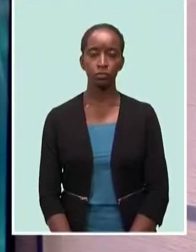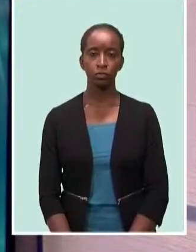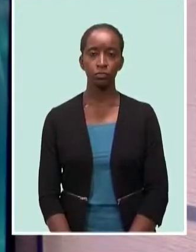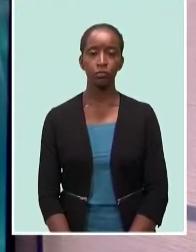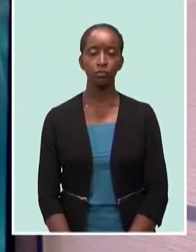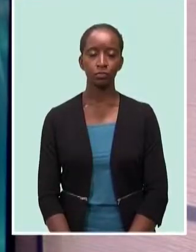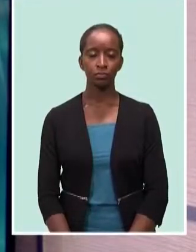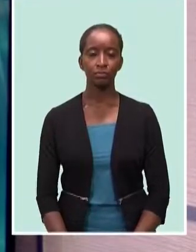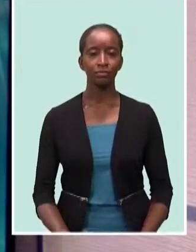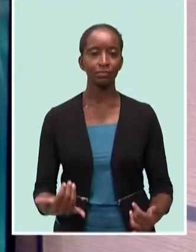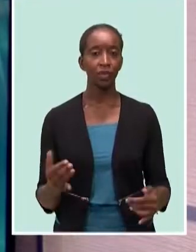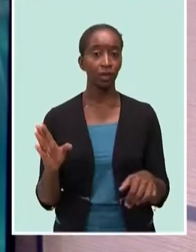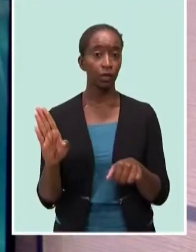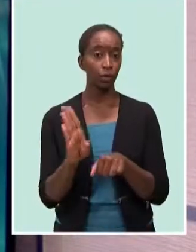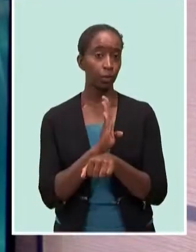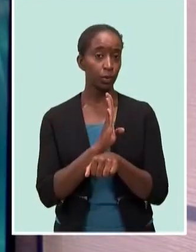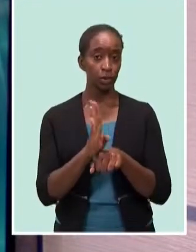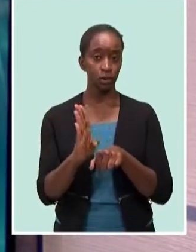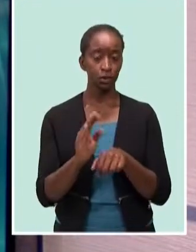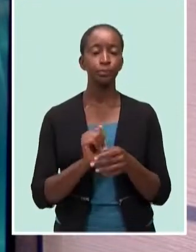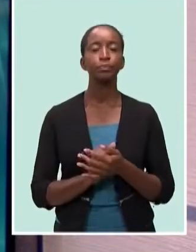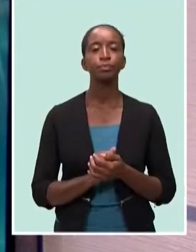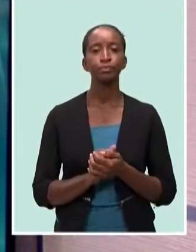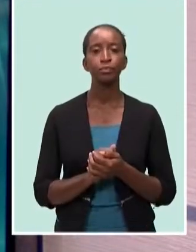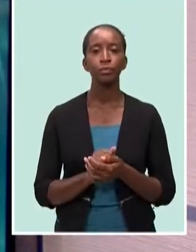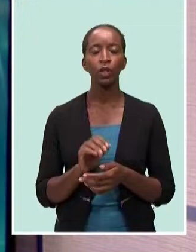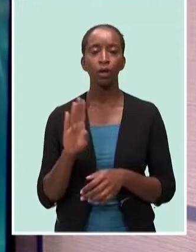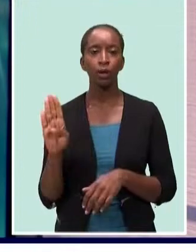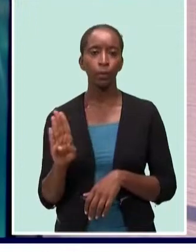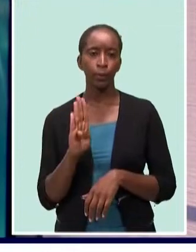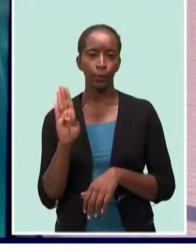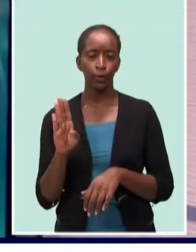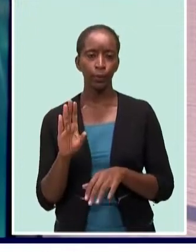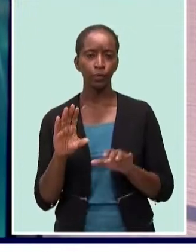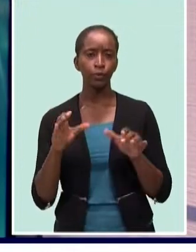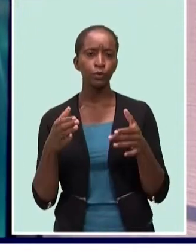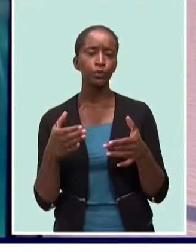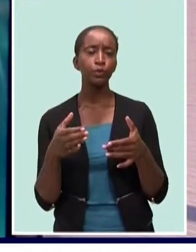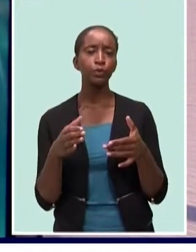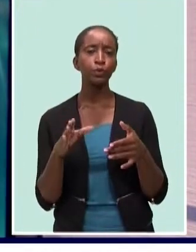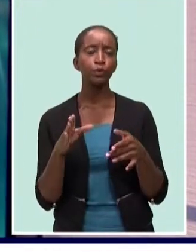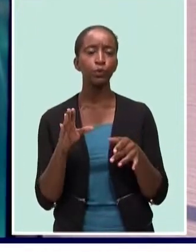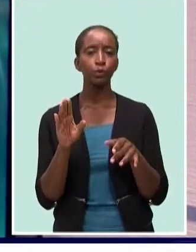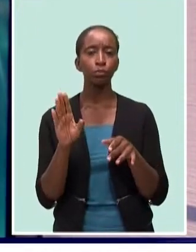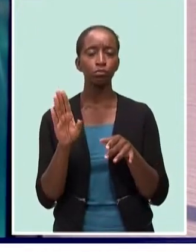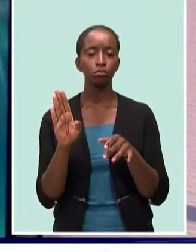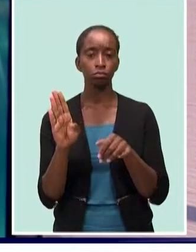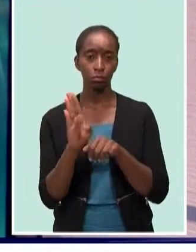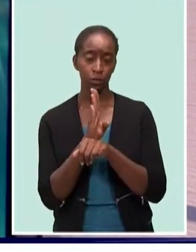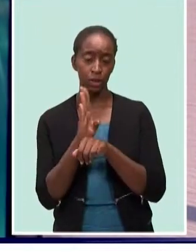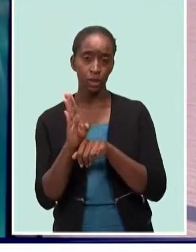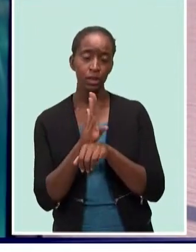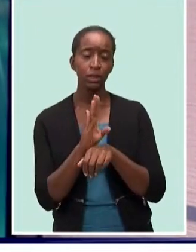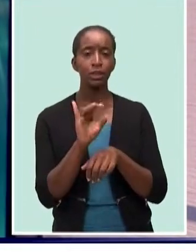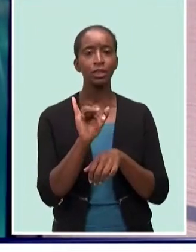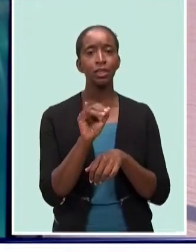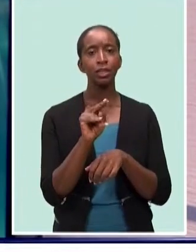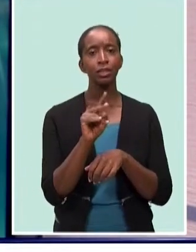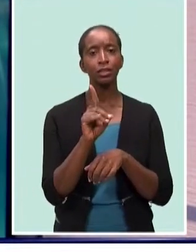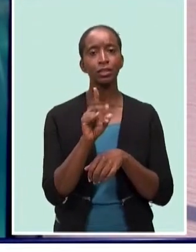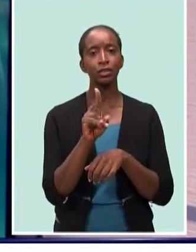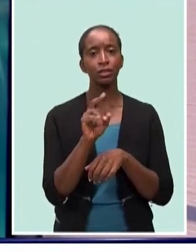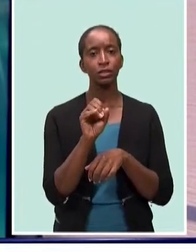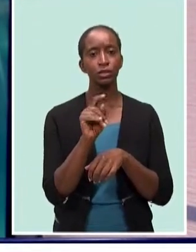And we're back now with business, and the Barbados Chamber of Commerce and Industry is giving yesterday's budget by Prime Minister Mia Amor-Motley the thumbs